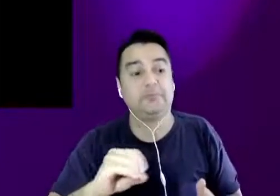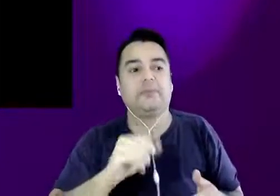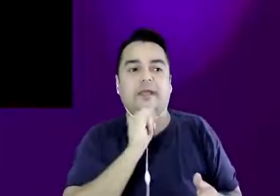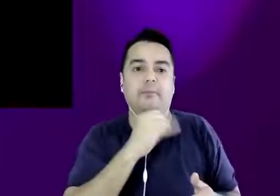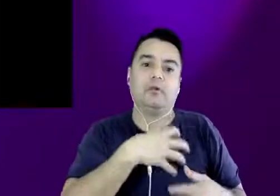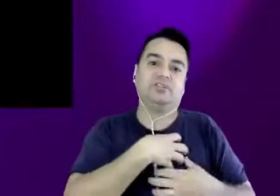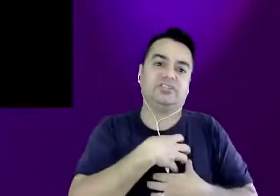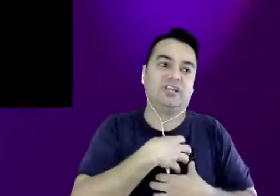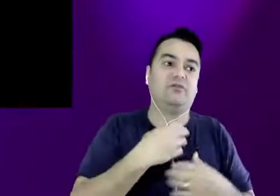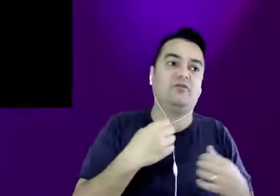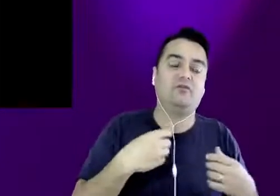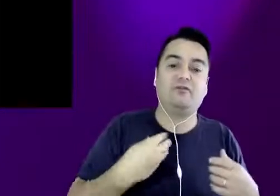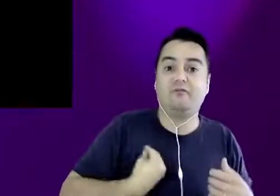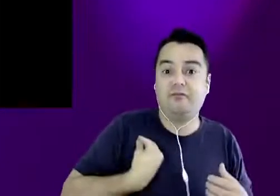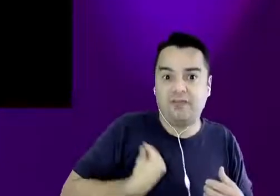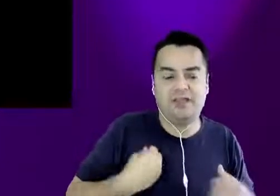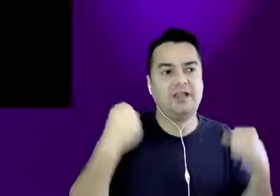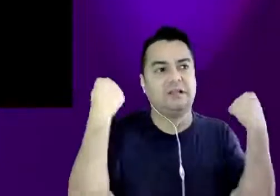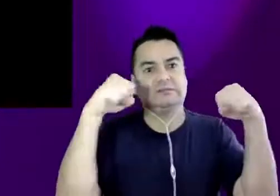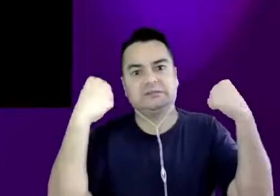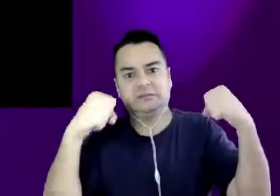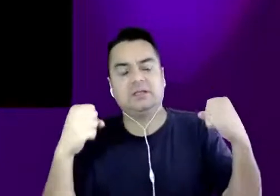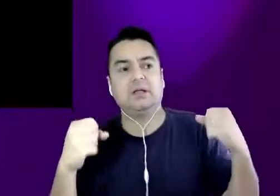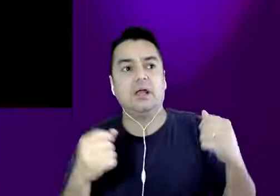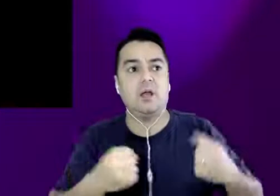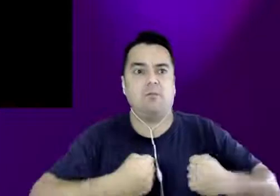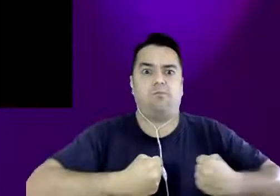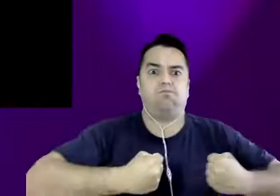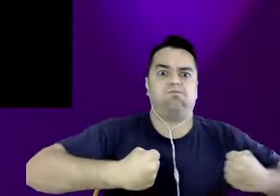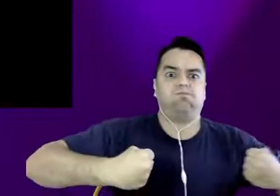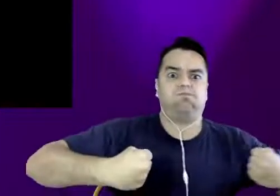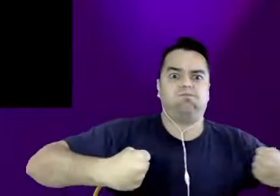important, look at the one that I put here in with the asterisks,